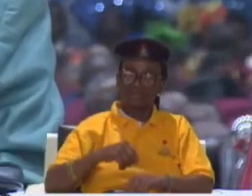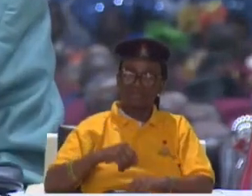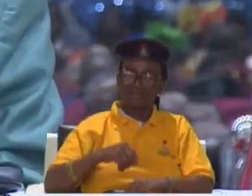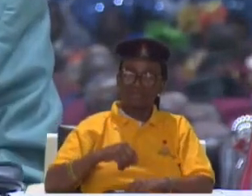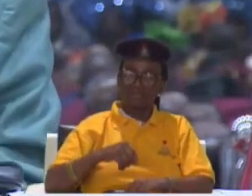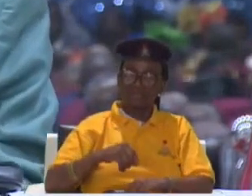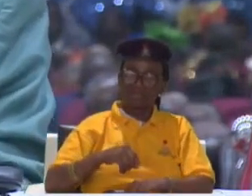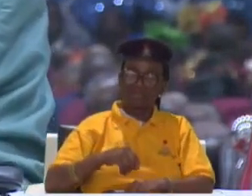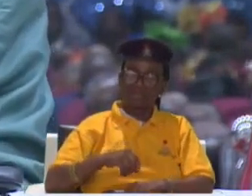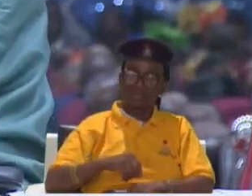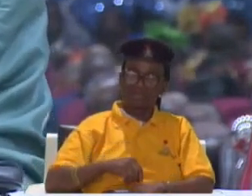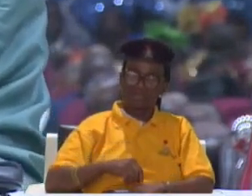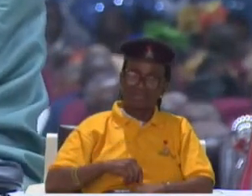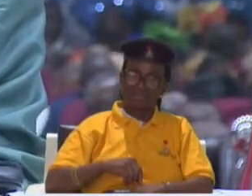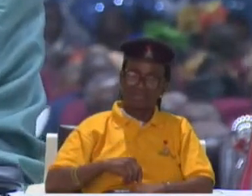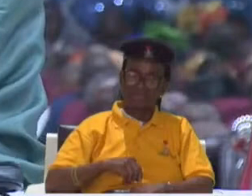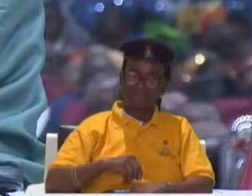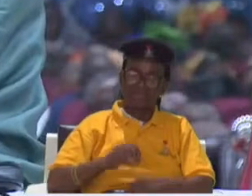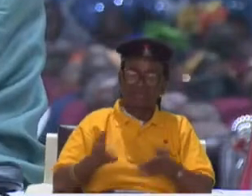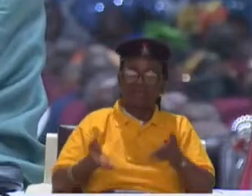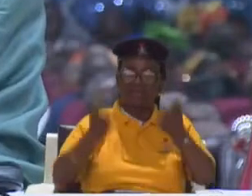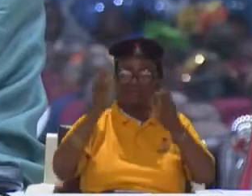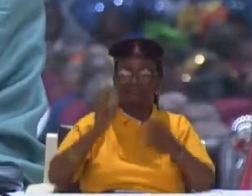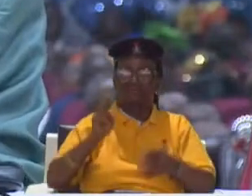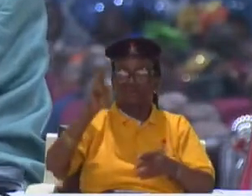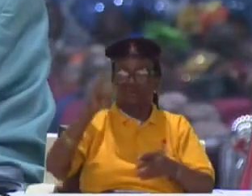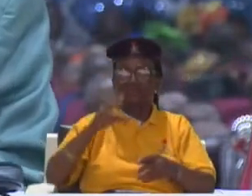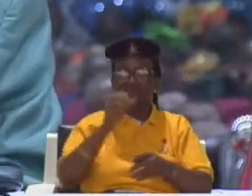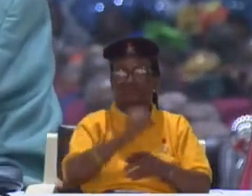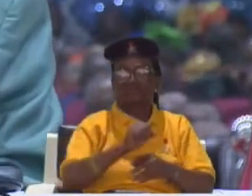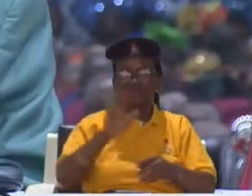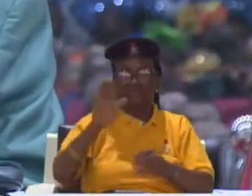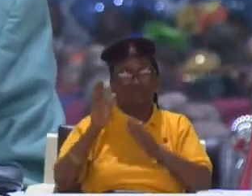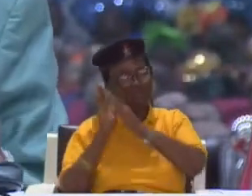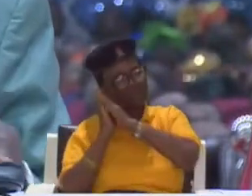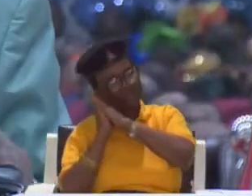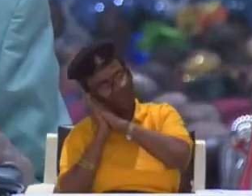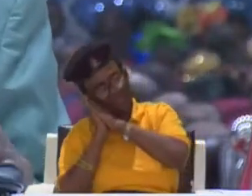Rise up, take your bed and walk.